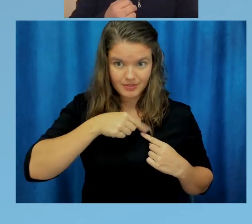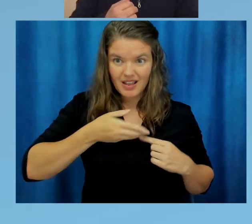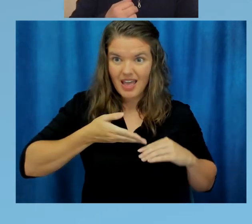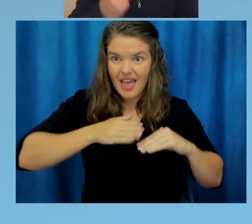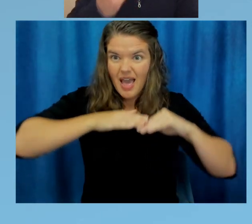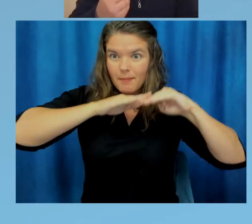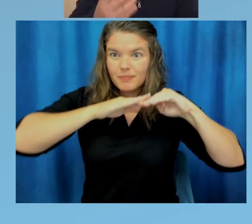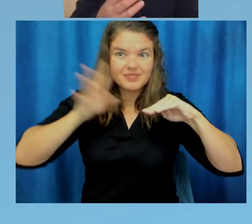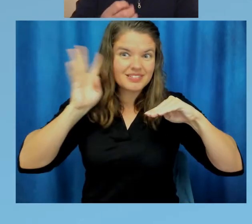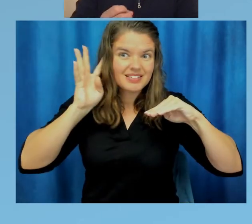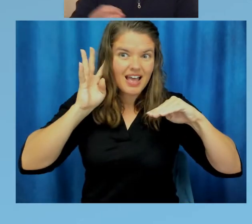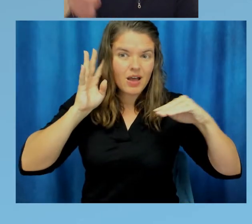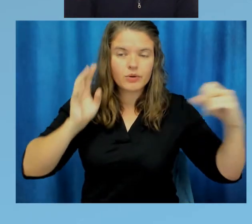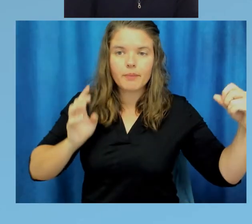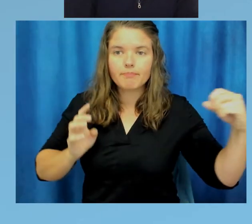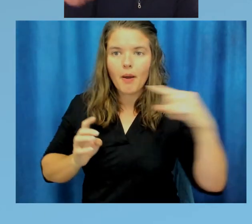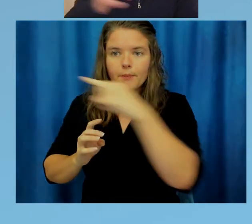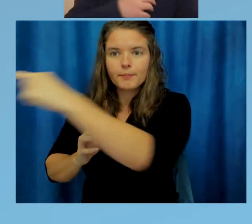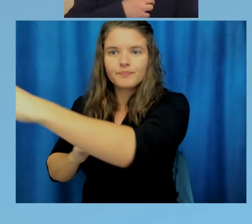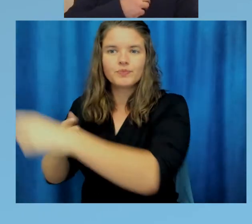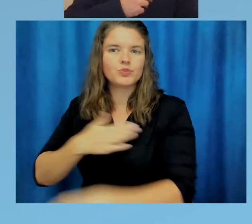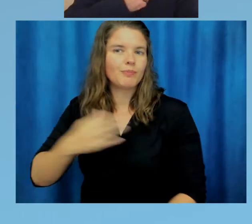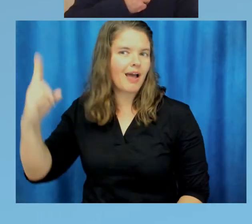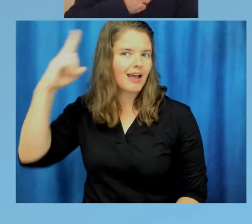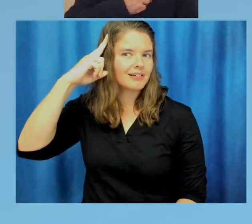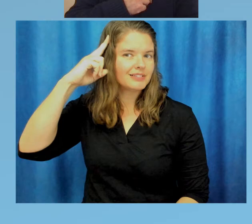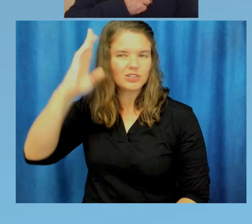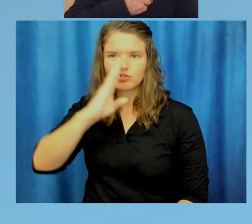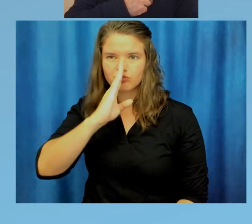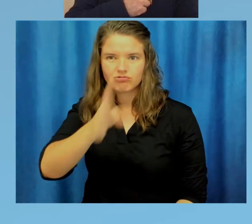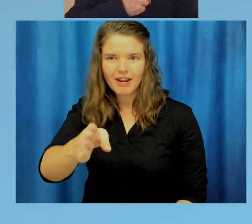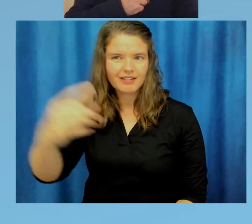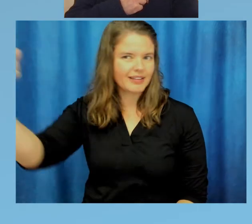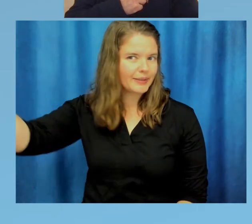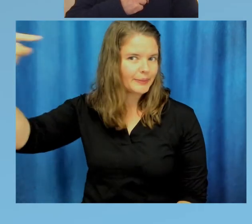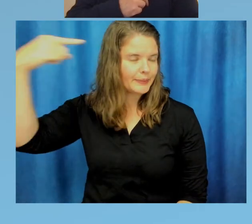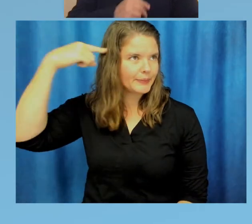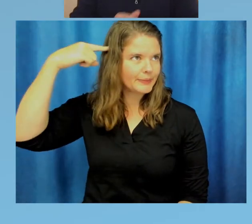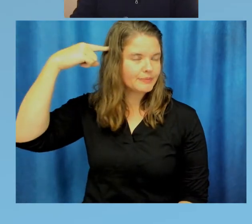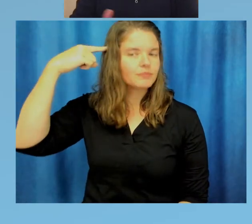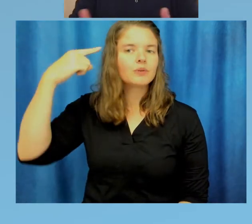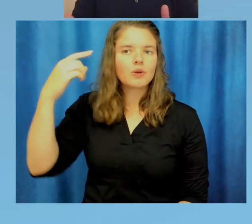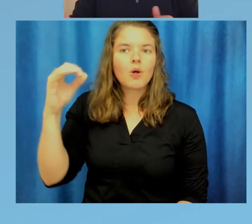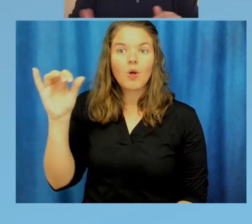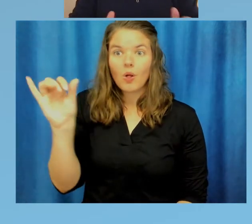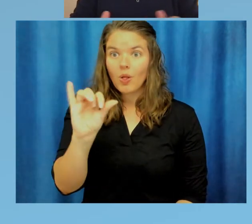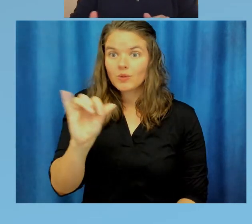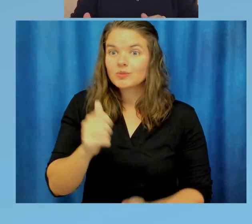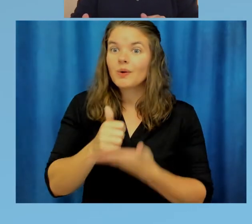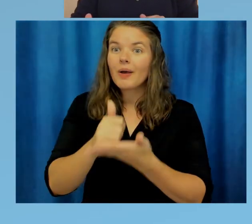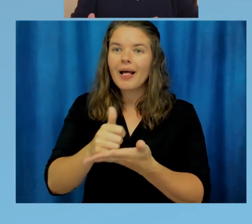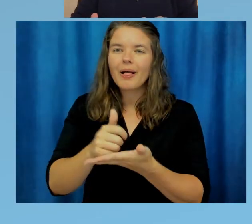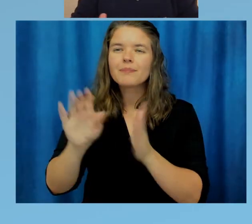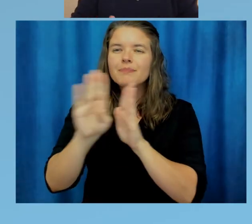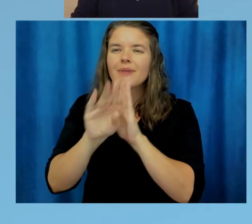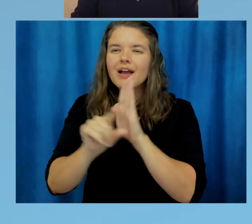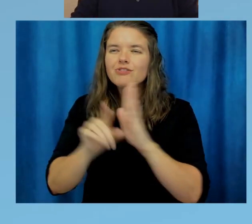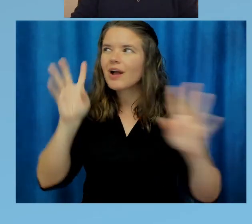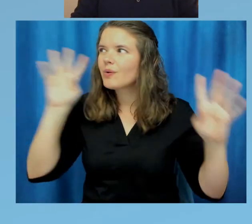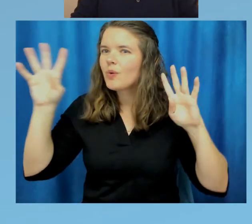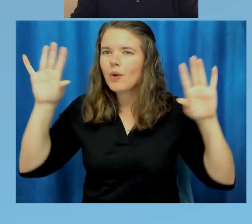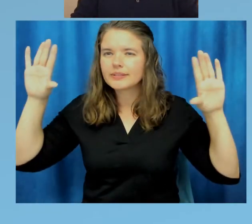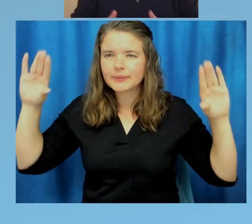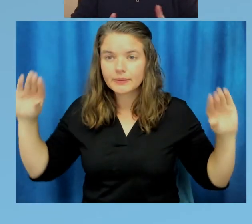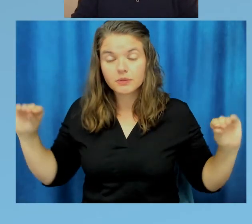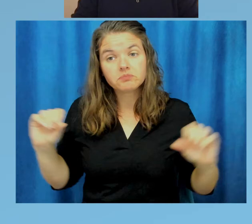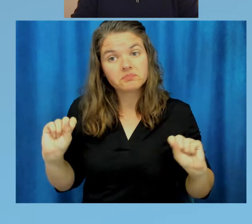they say, it gets amplified and sent to my cochlear implant directly wirelessly, and that can also help with